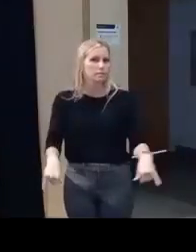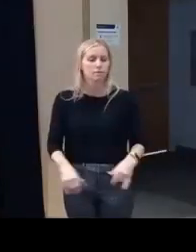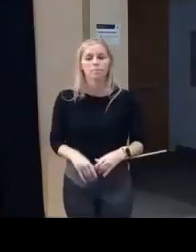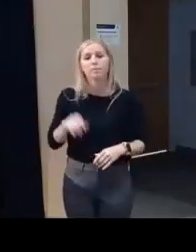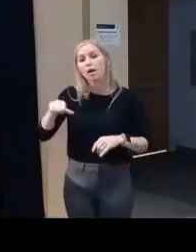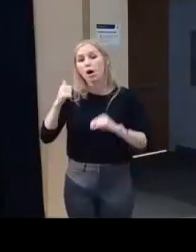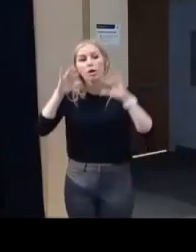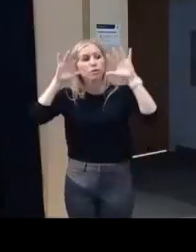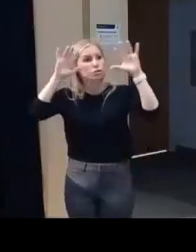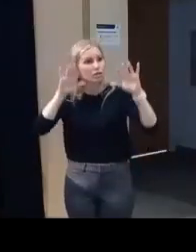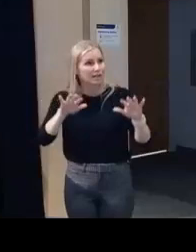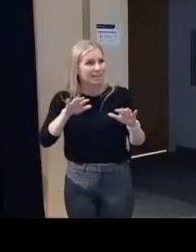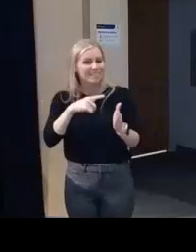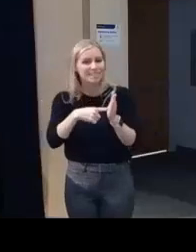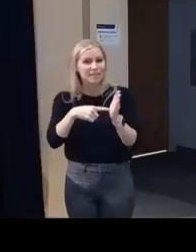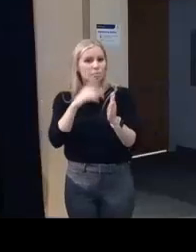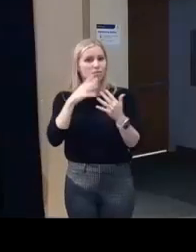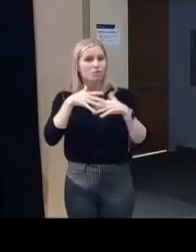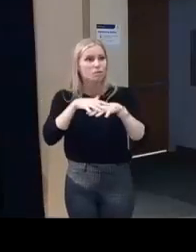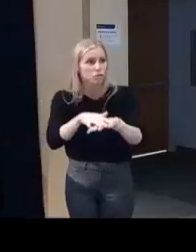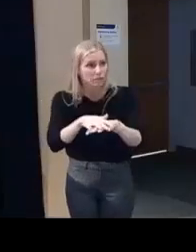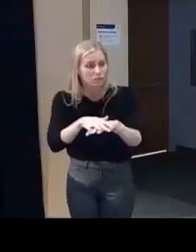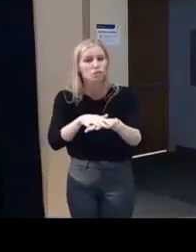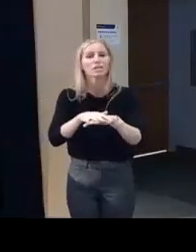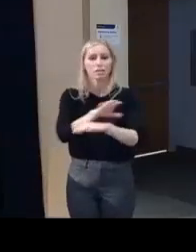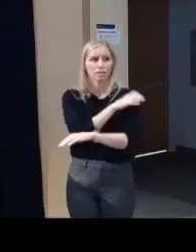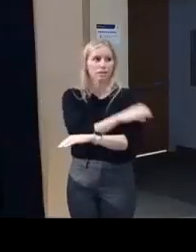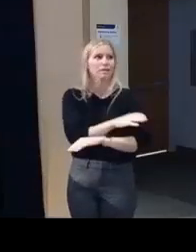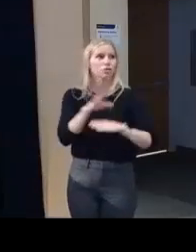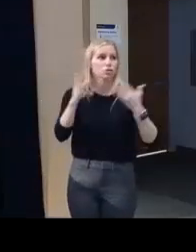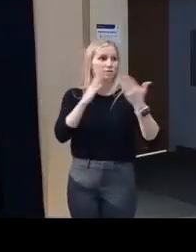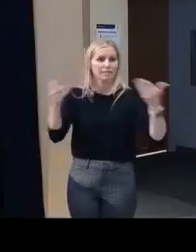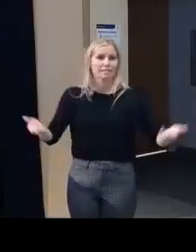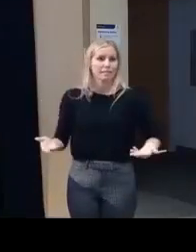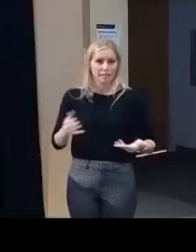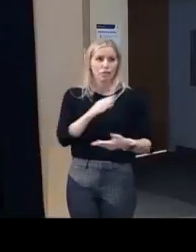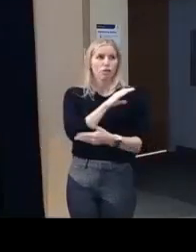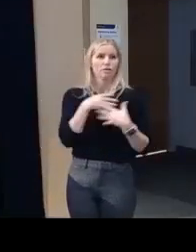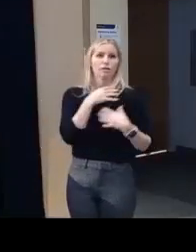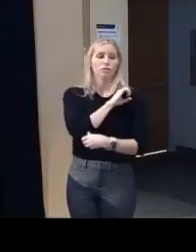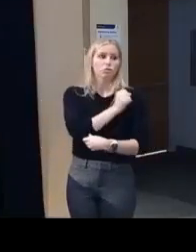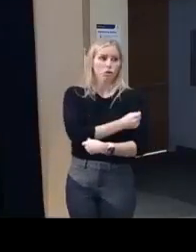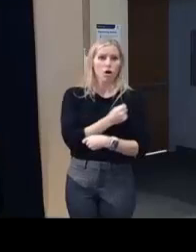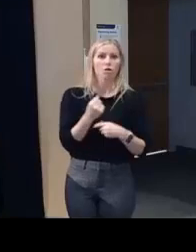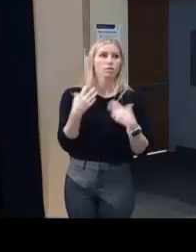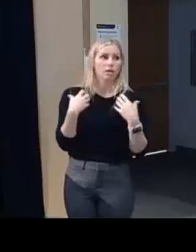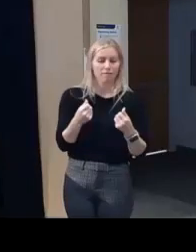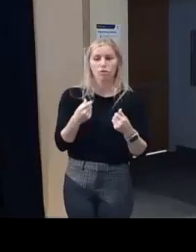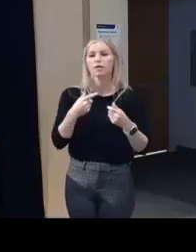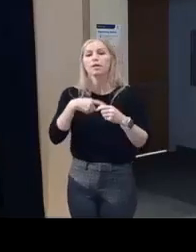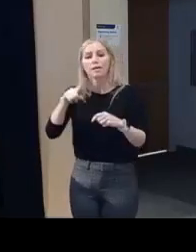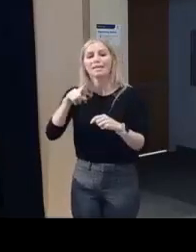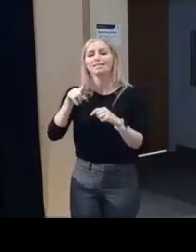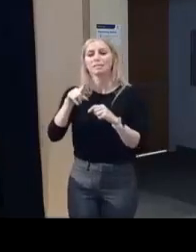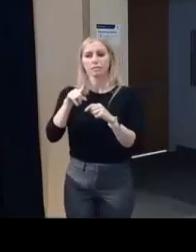Another great example of integration in our clinical services at Strong Recovery is the integration of a co-occurring pain